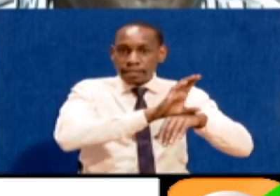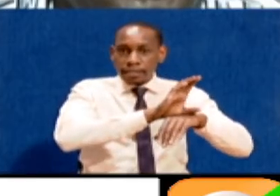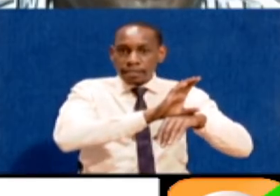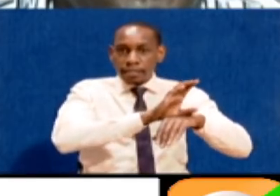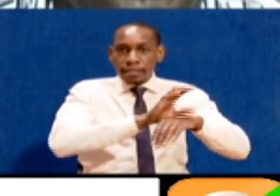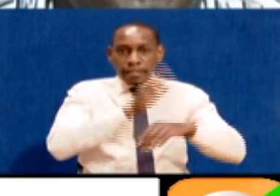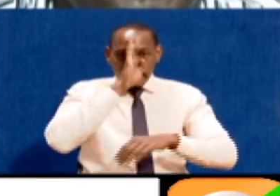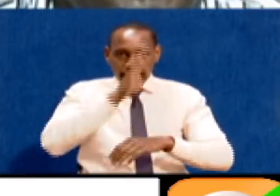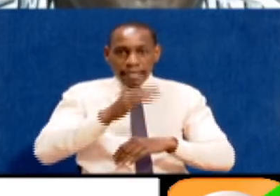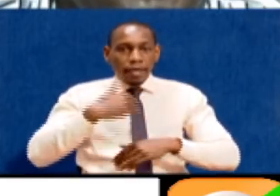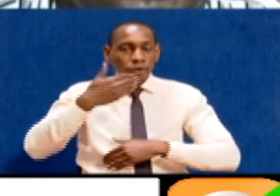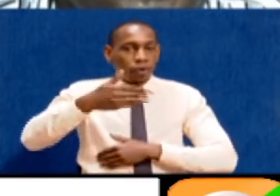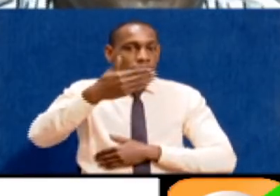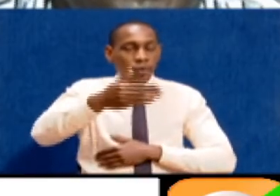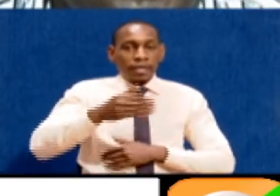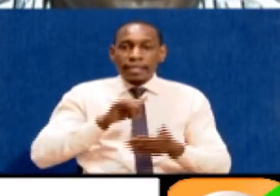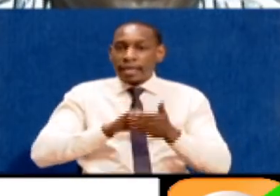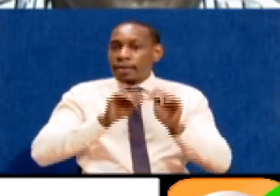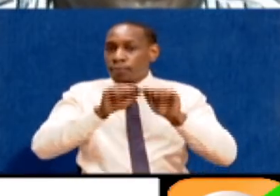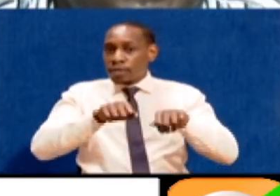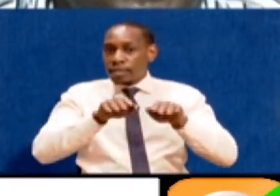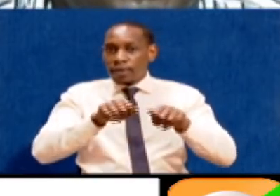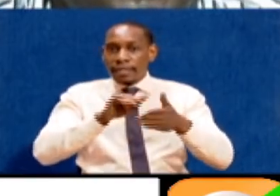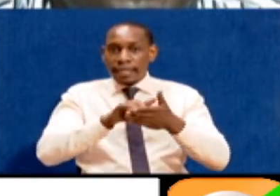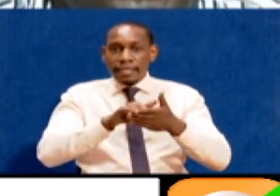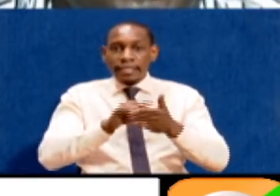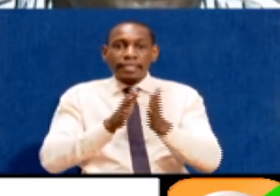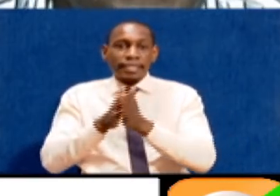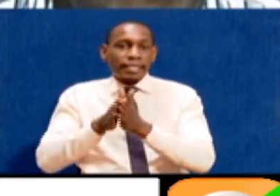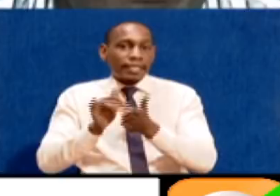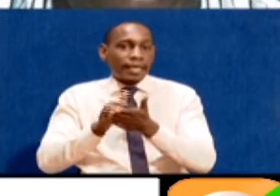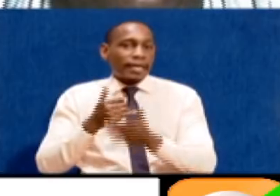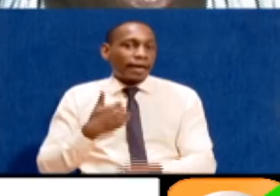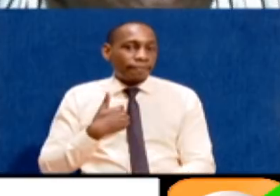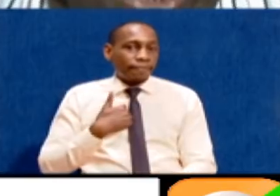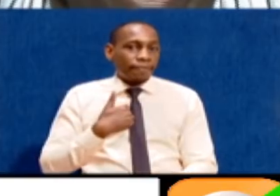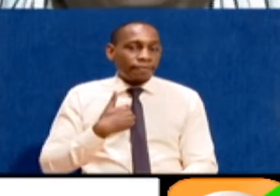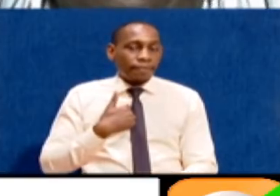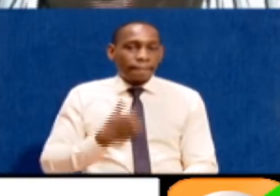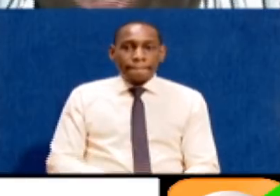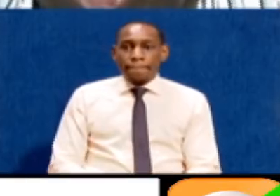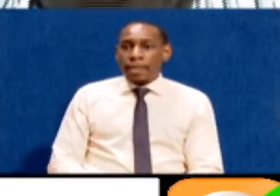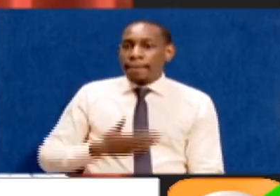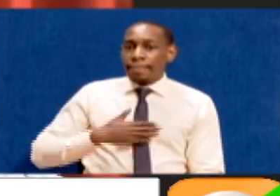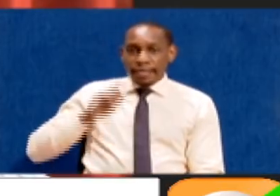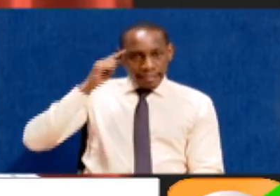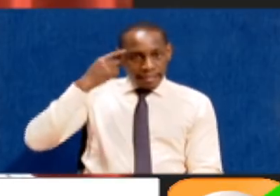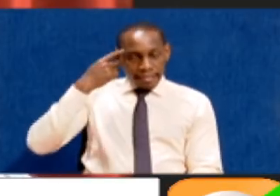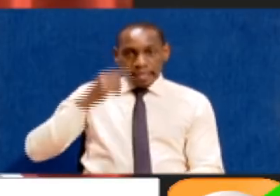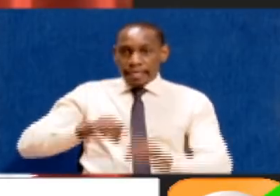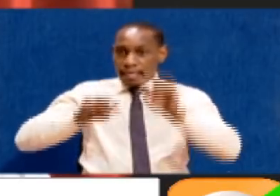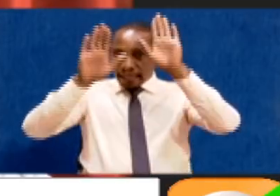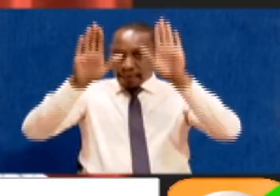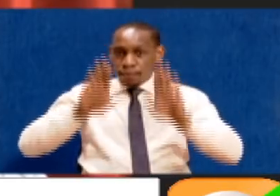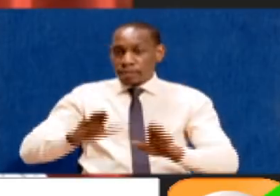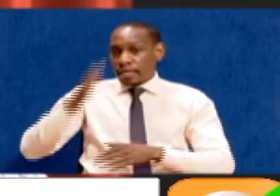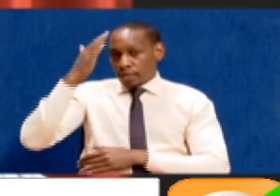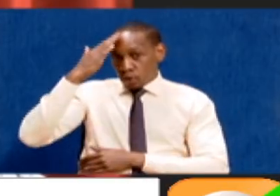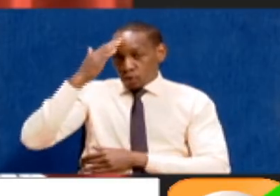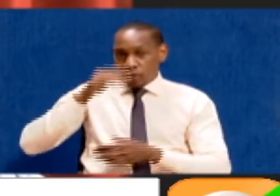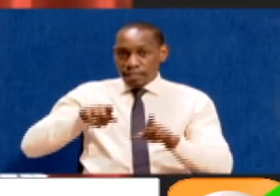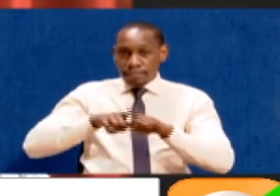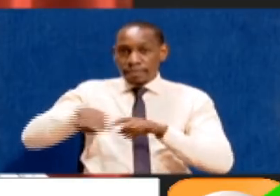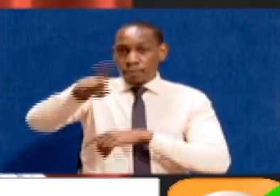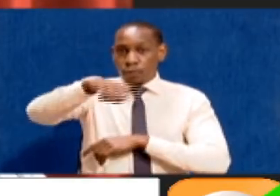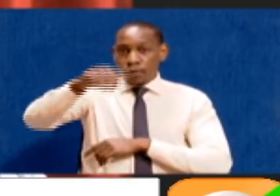worship Sunday after Sunday? Could that be part of the motivation? I think it is important to realize, or for